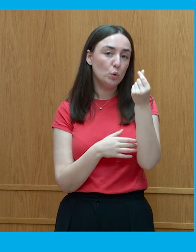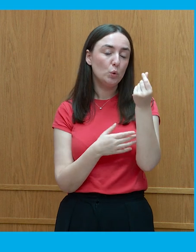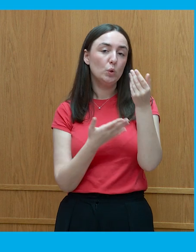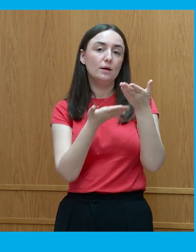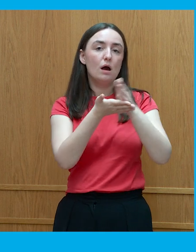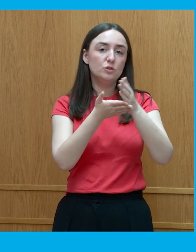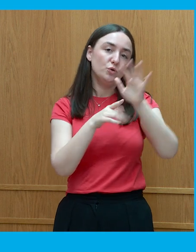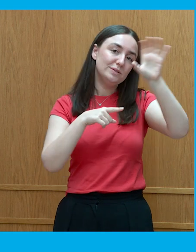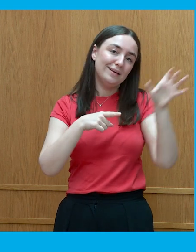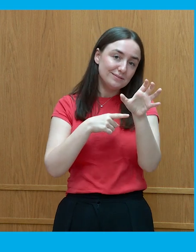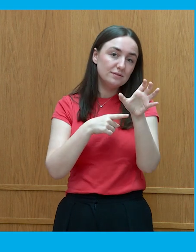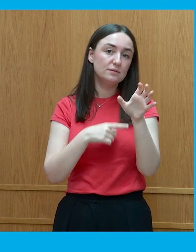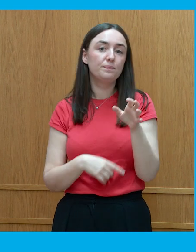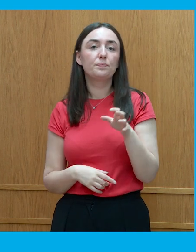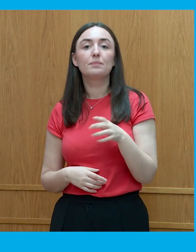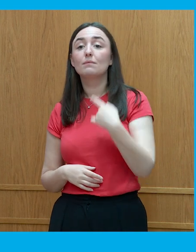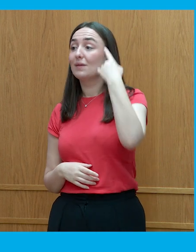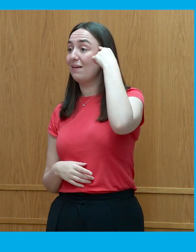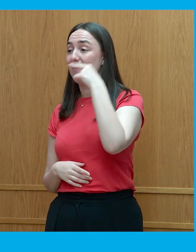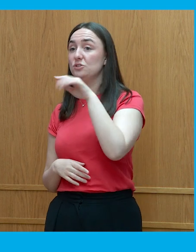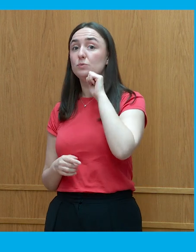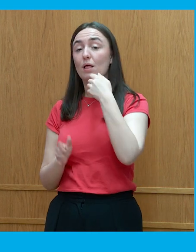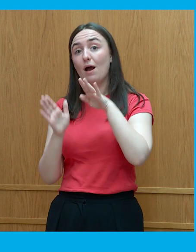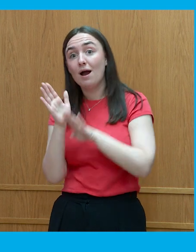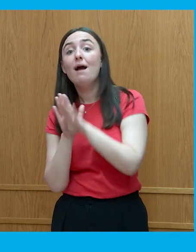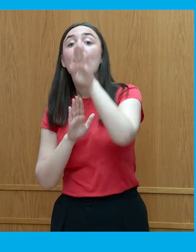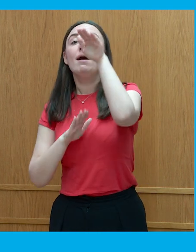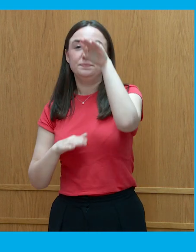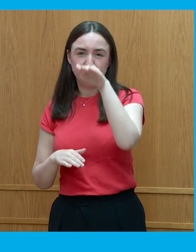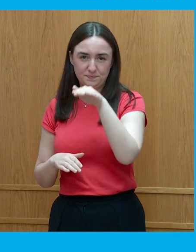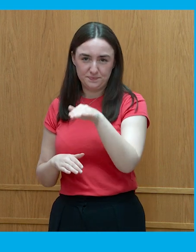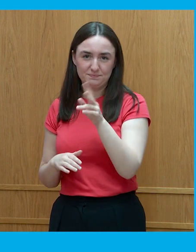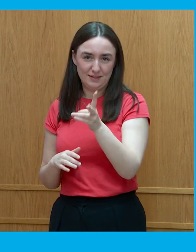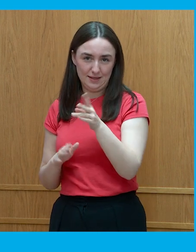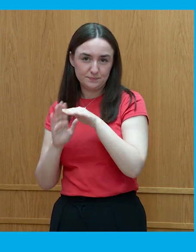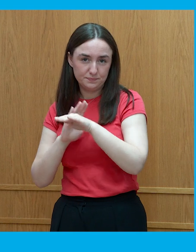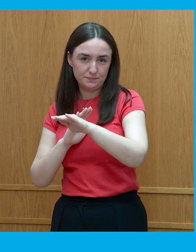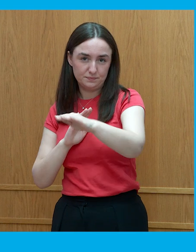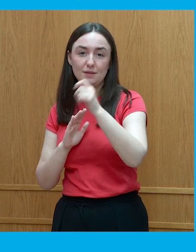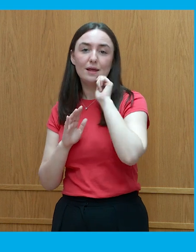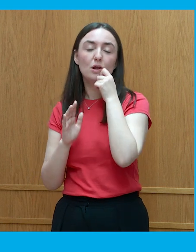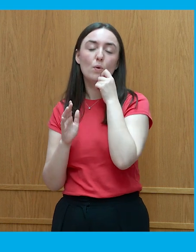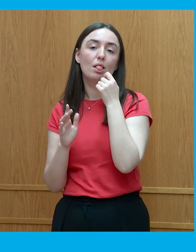I suspect that she'll fall to earth a little bit, and that will then cost her the election.